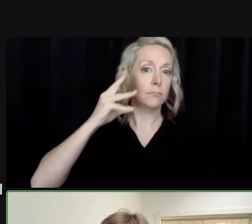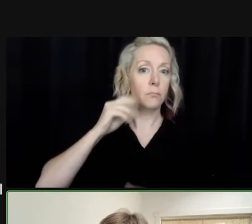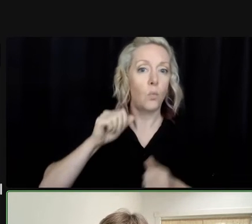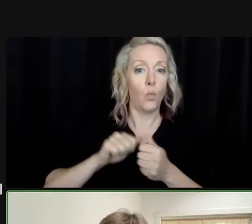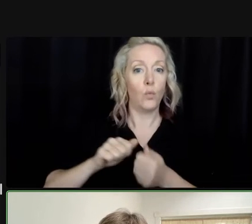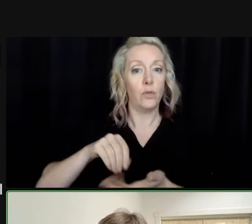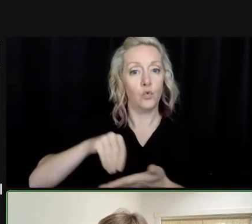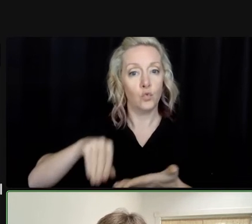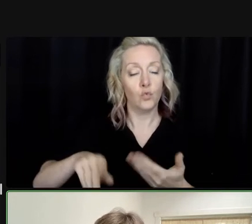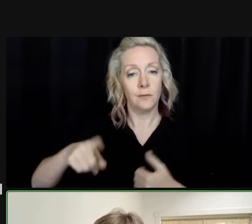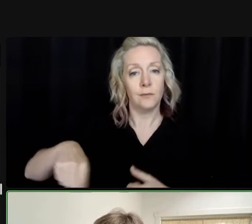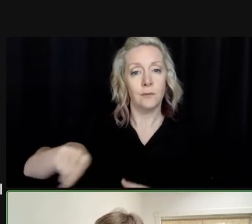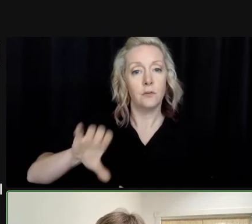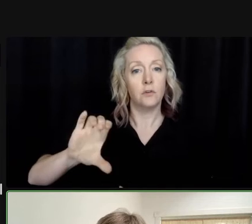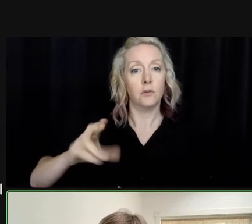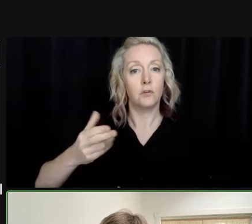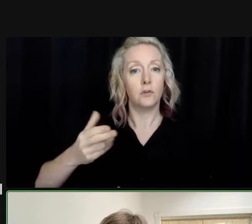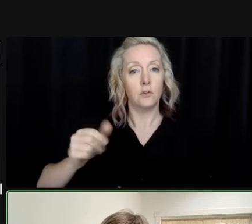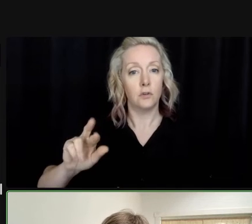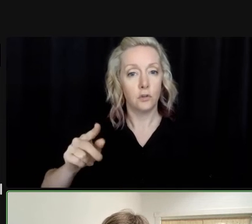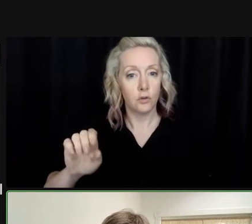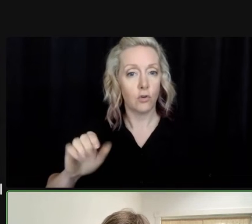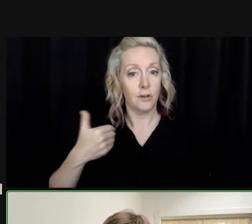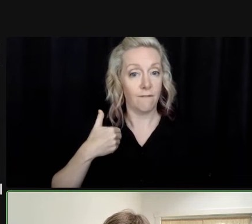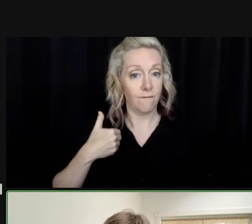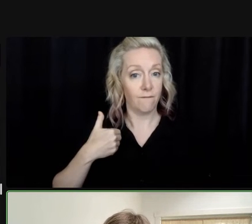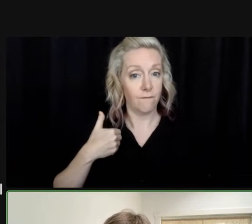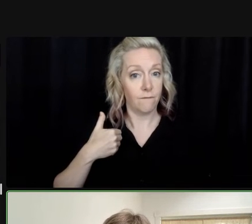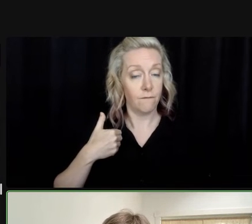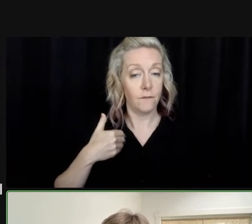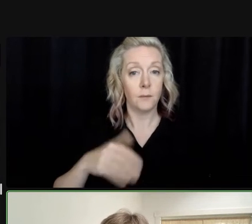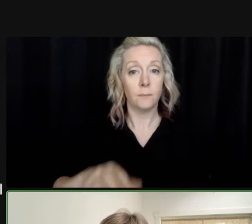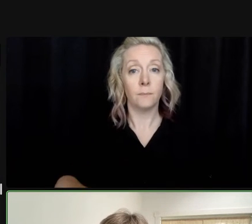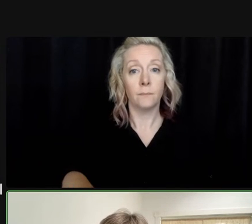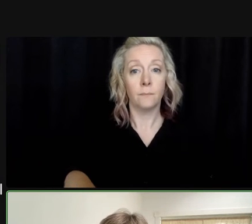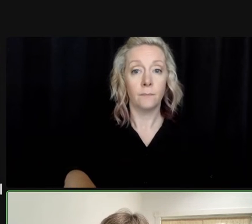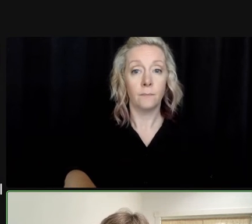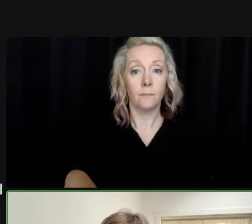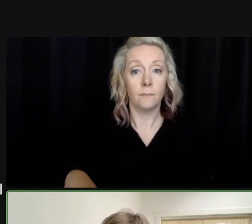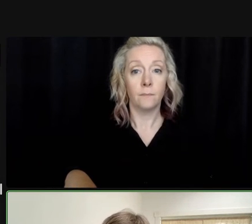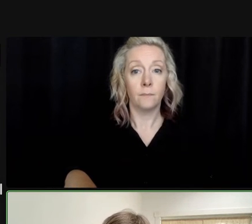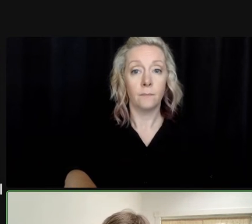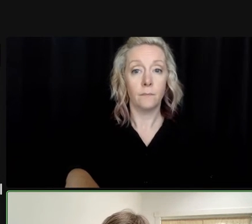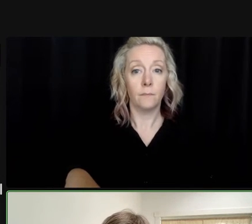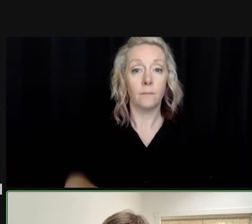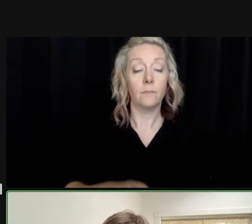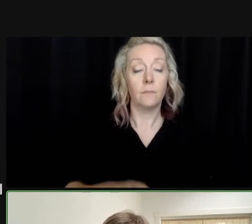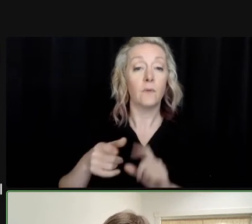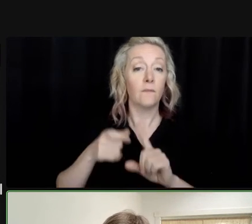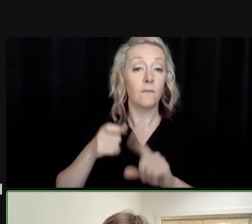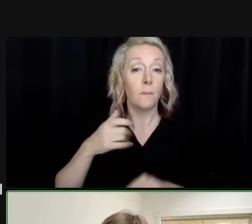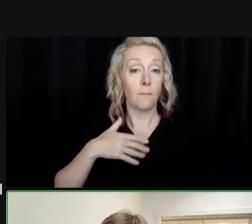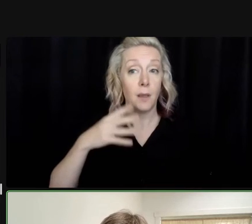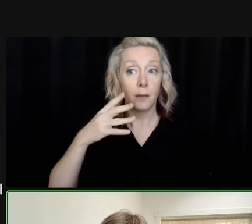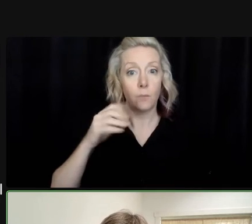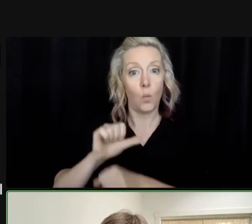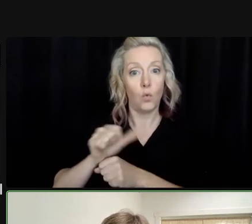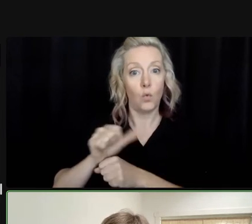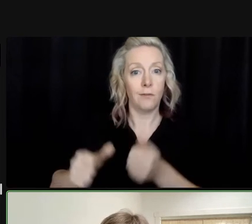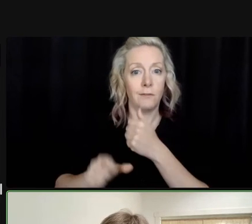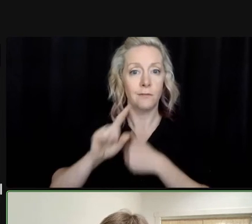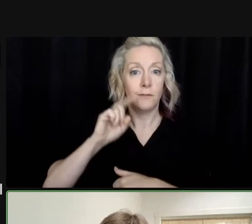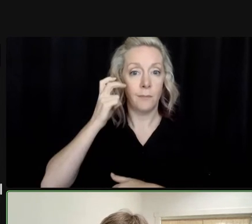Charge syndrome and young adults through my work with the Deafblind Project. I've also,